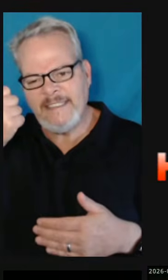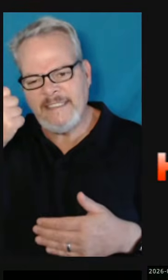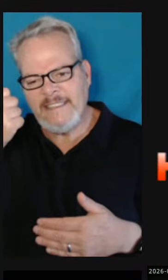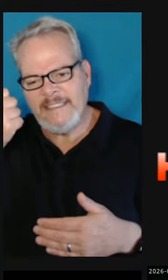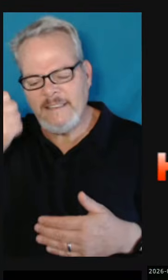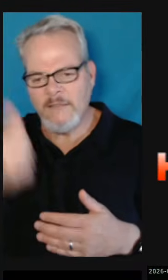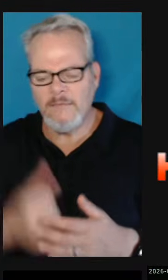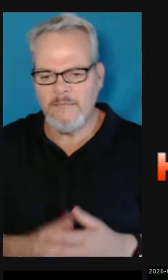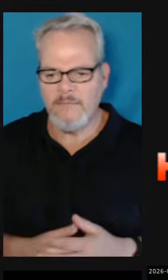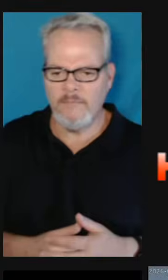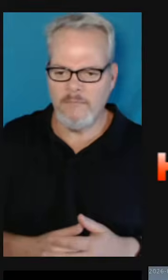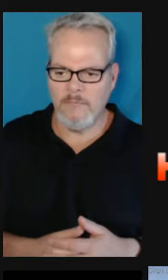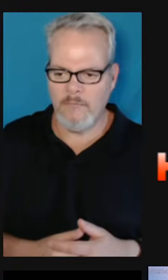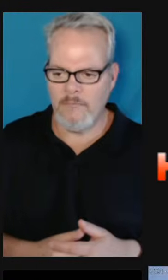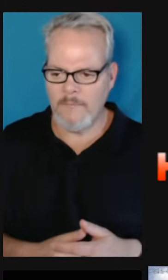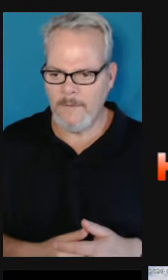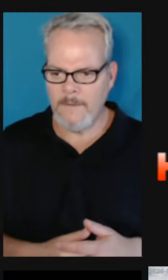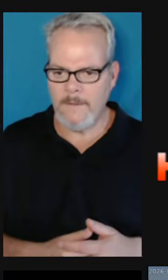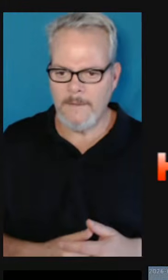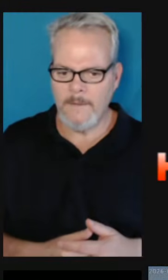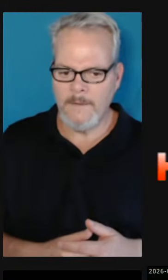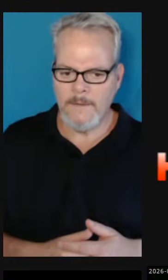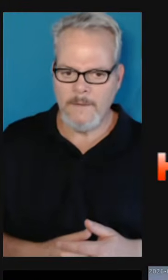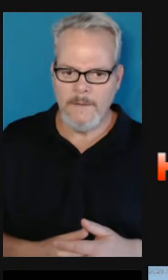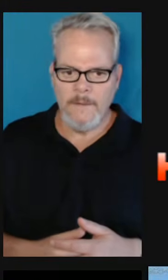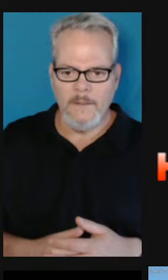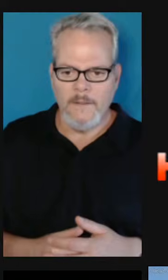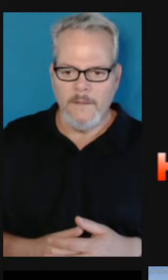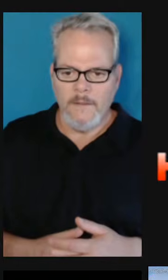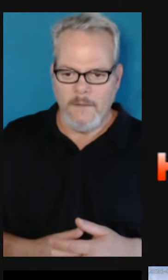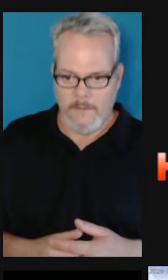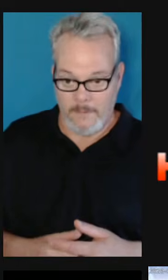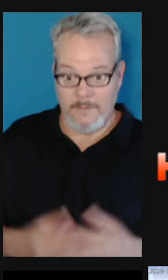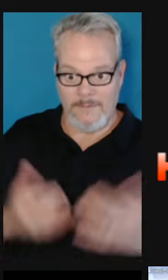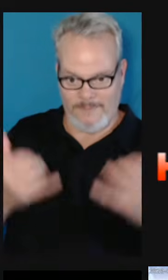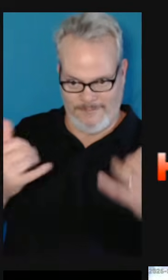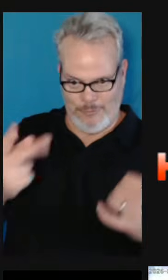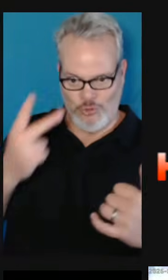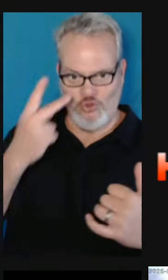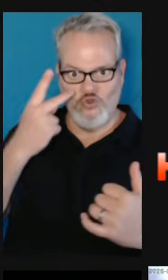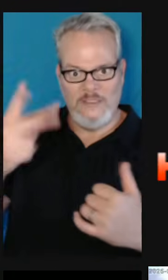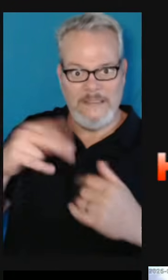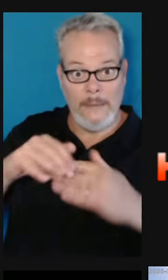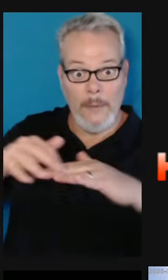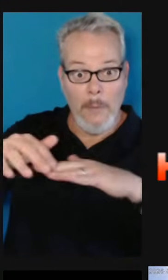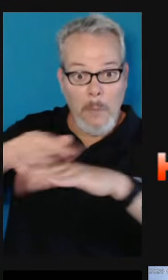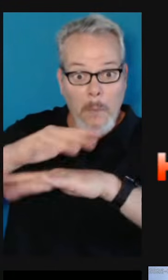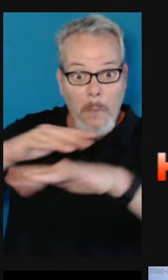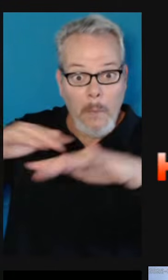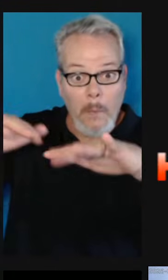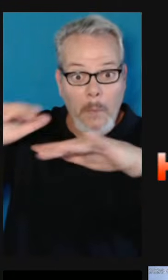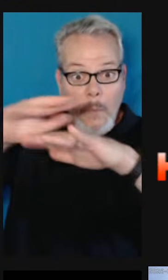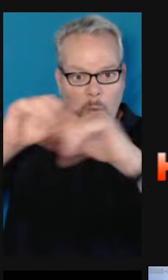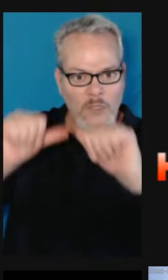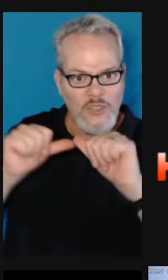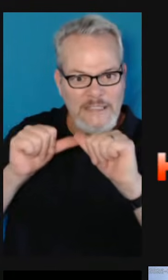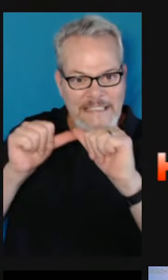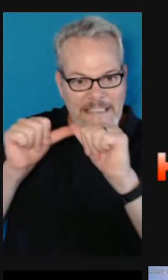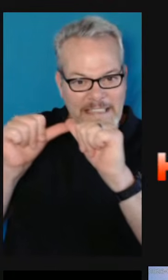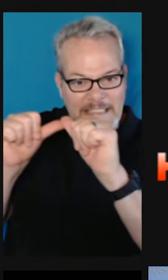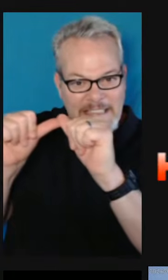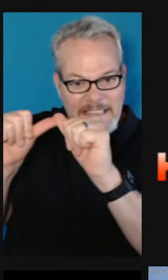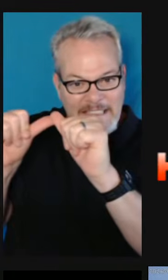shining in it. So that, and you can see the gas continues, not quite as big a plume, just a gas without all the